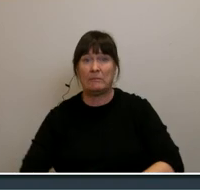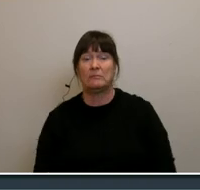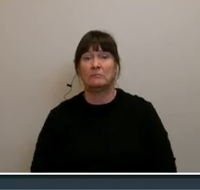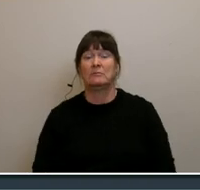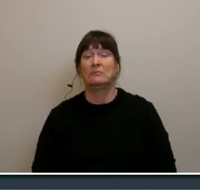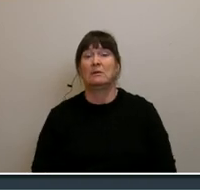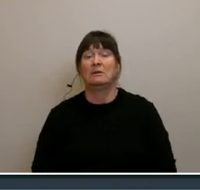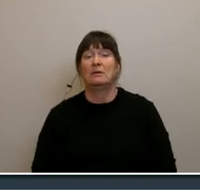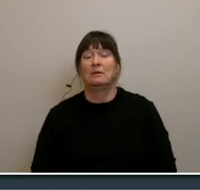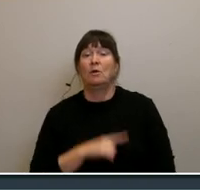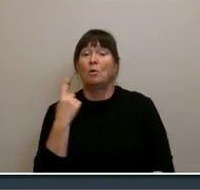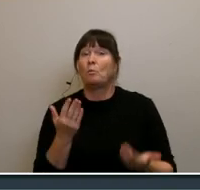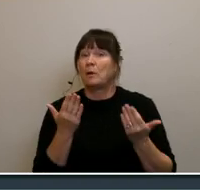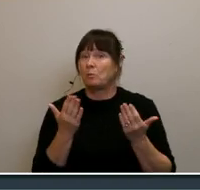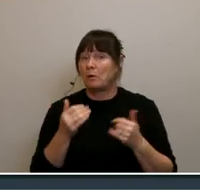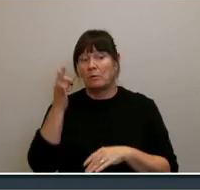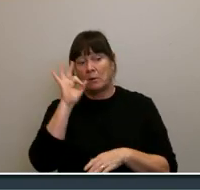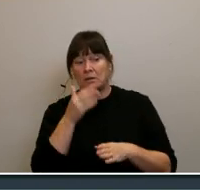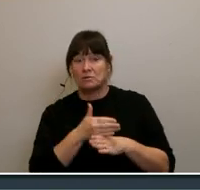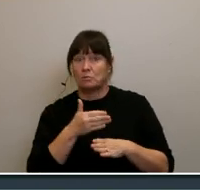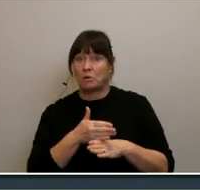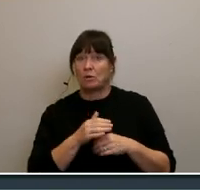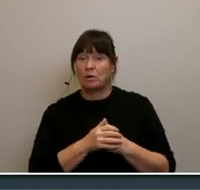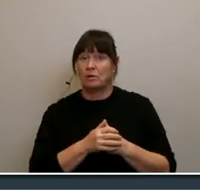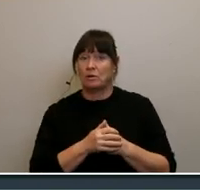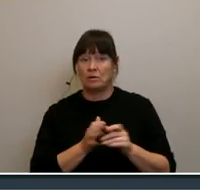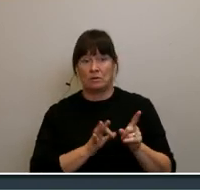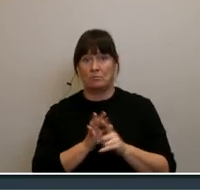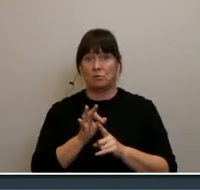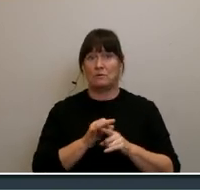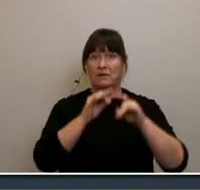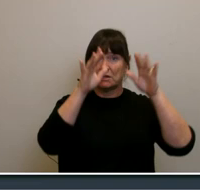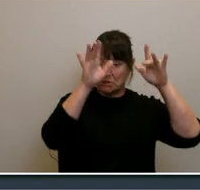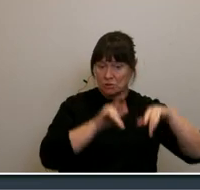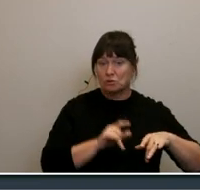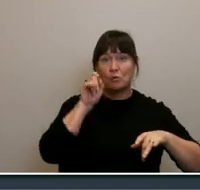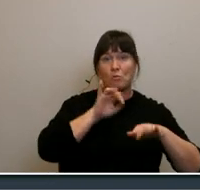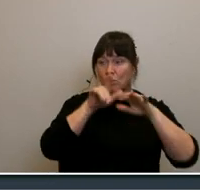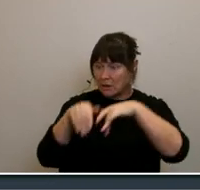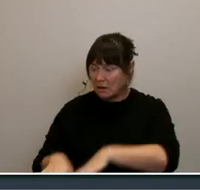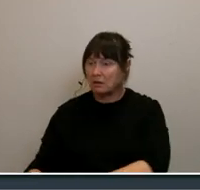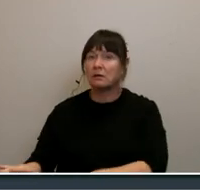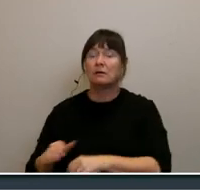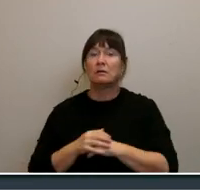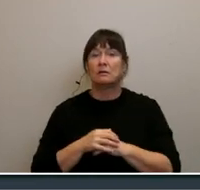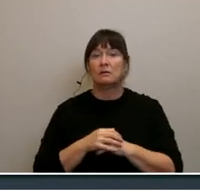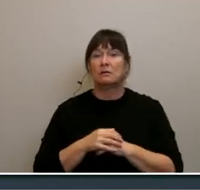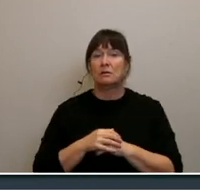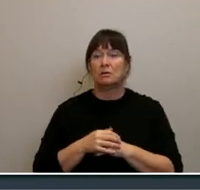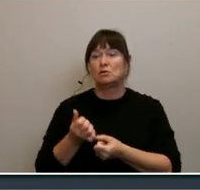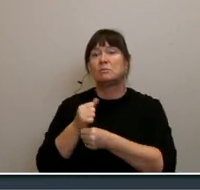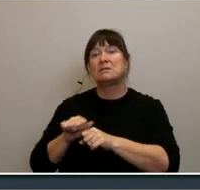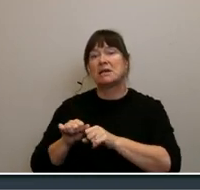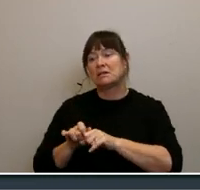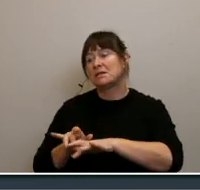We welcome the work that the council is doing on improving stormwater to protect the